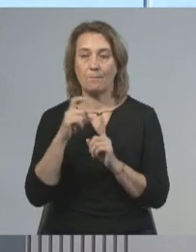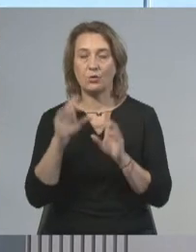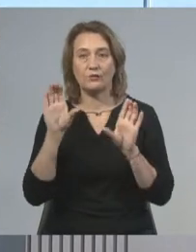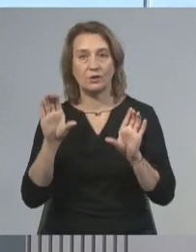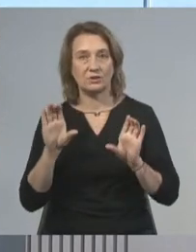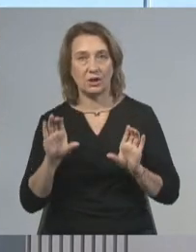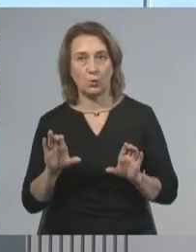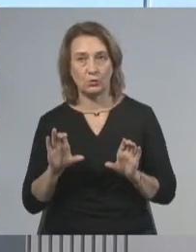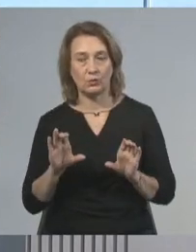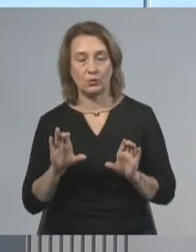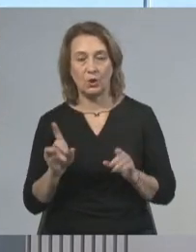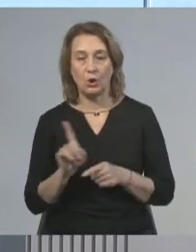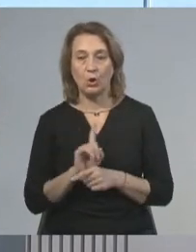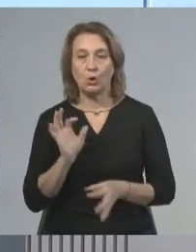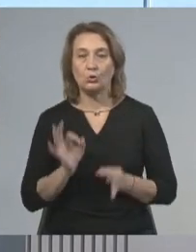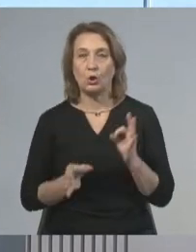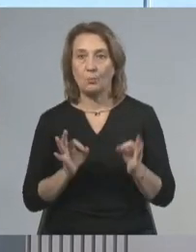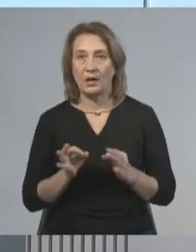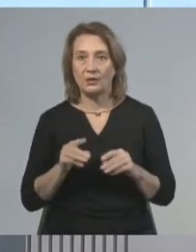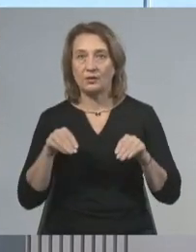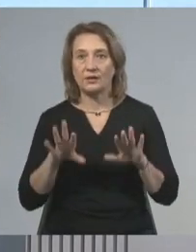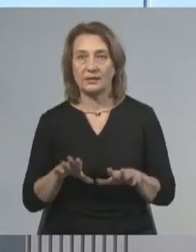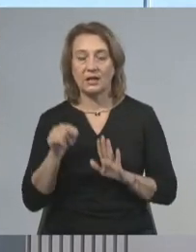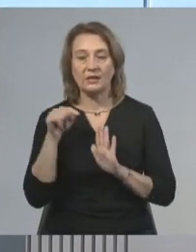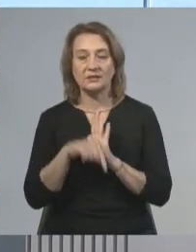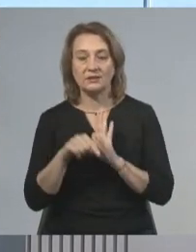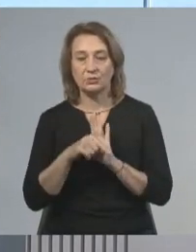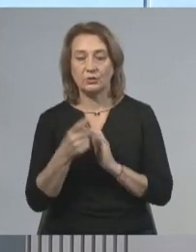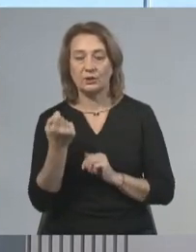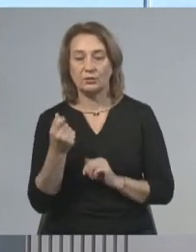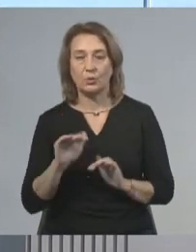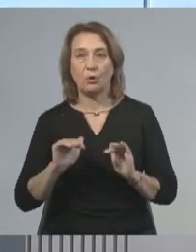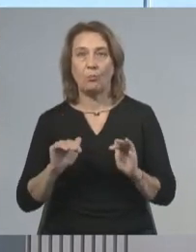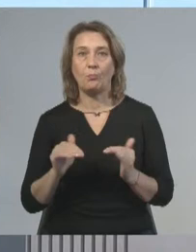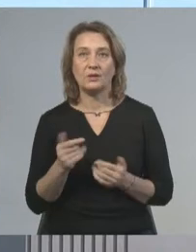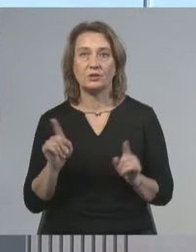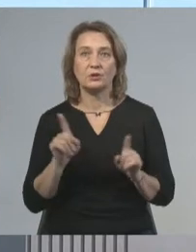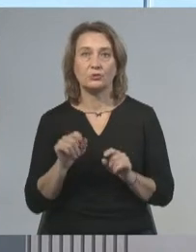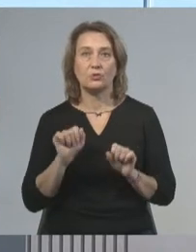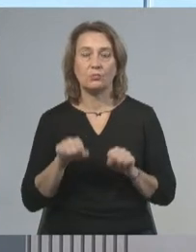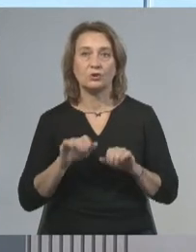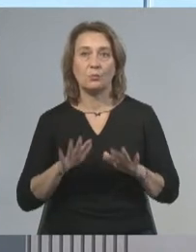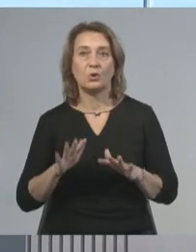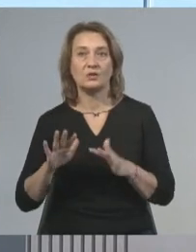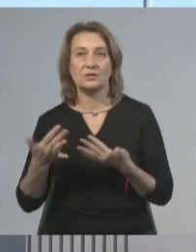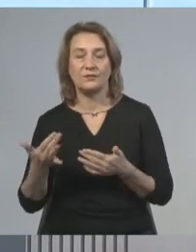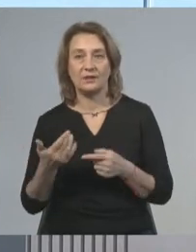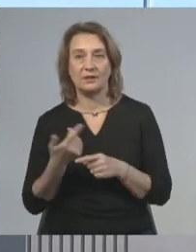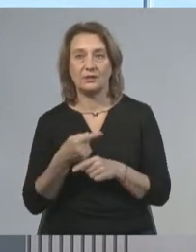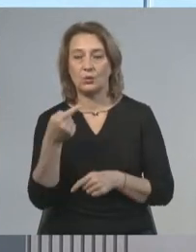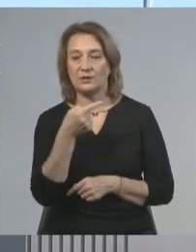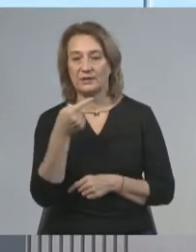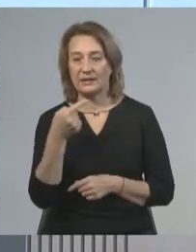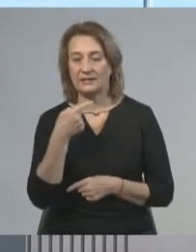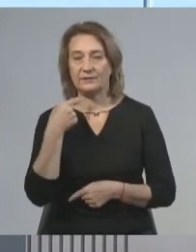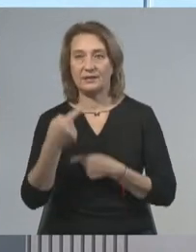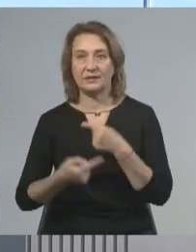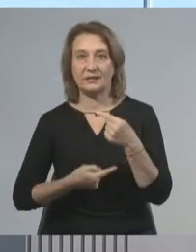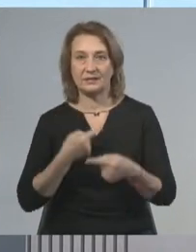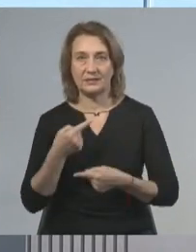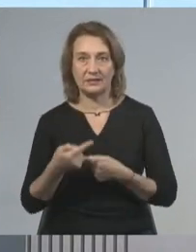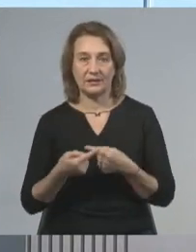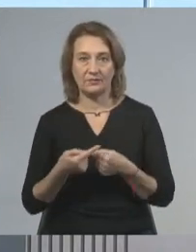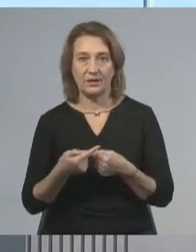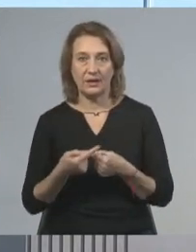according of normal decision but a bit limitations which can lead to negative